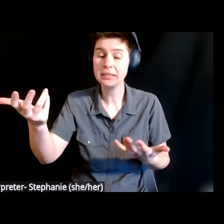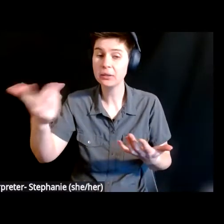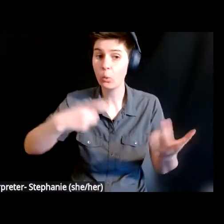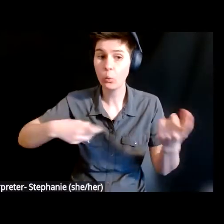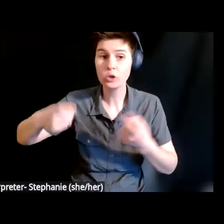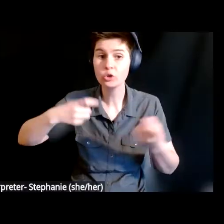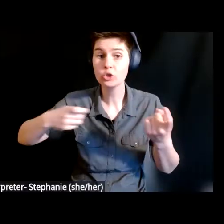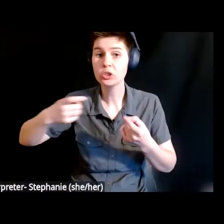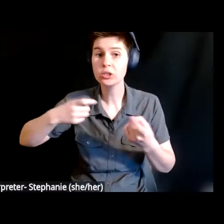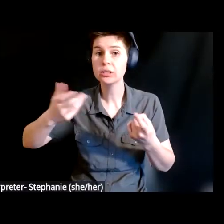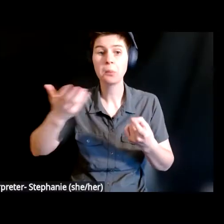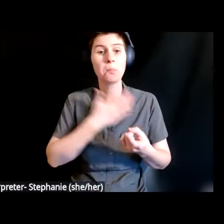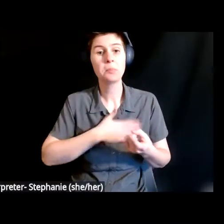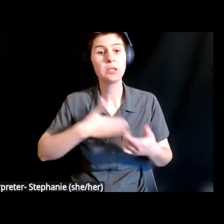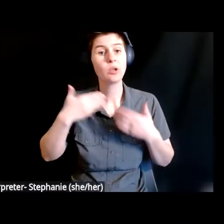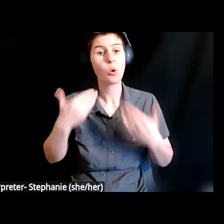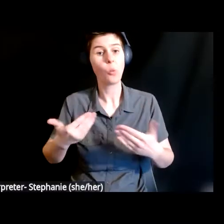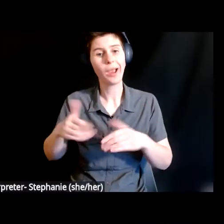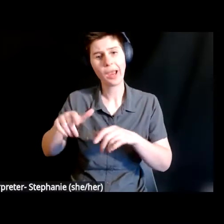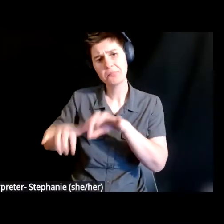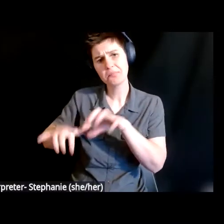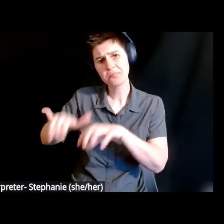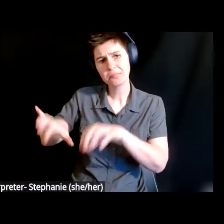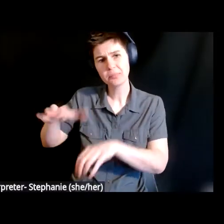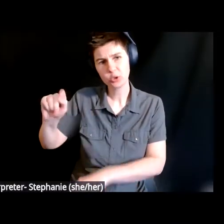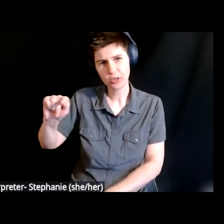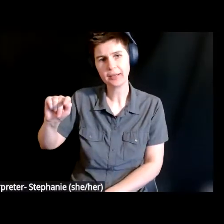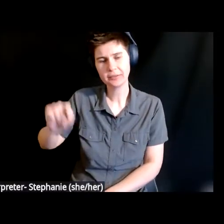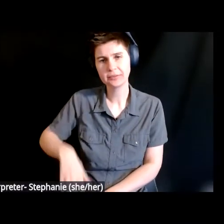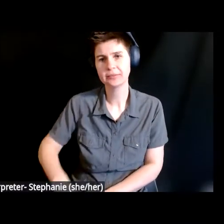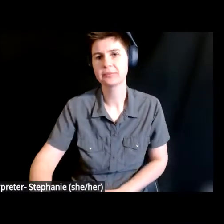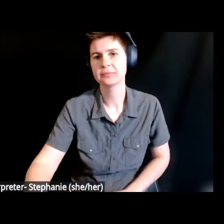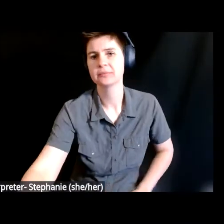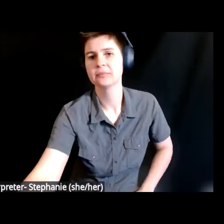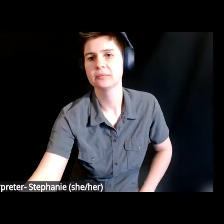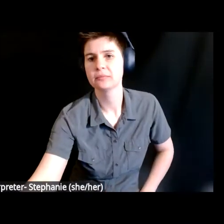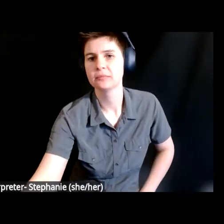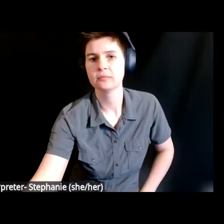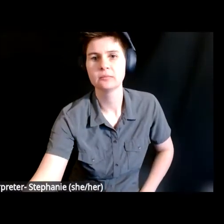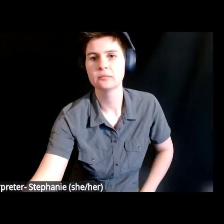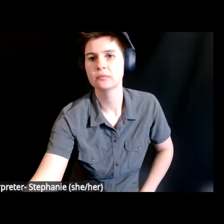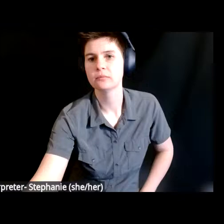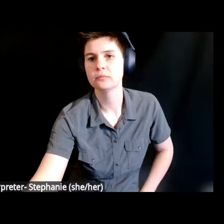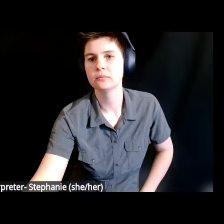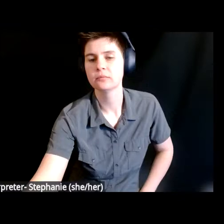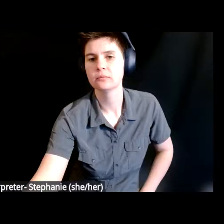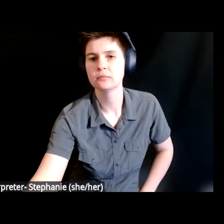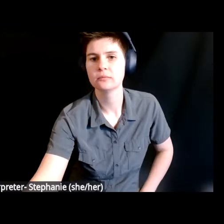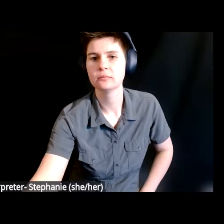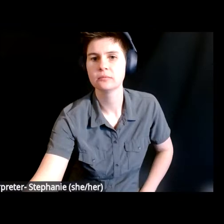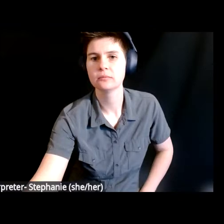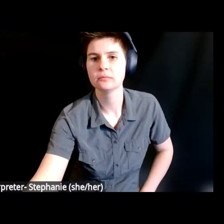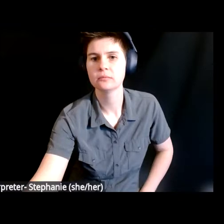Please share them in the chat. I'm very happy that you've been here today. I know